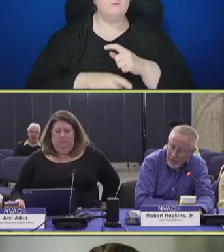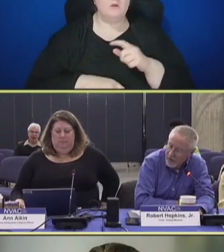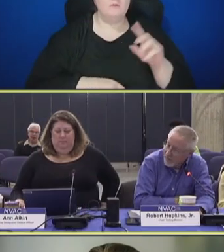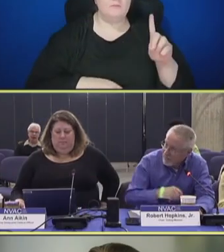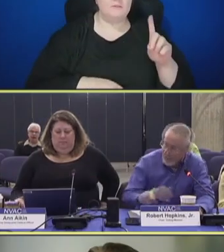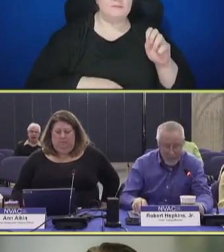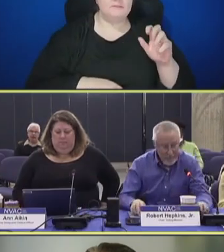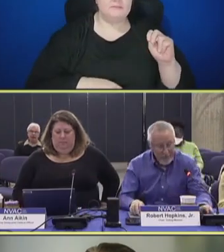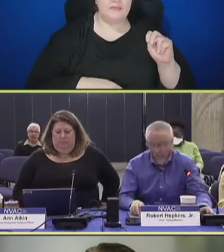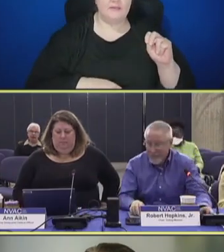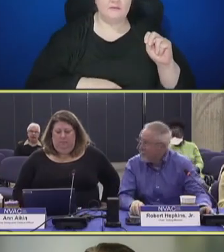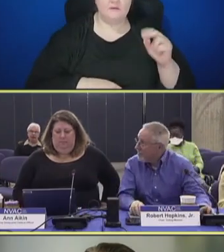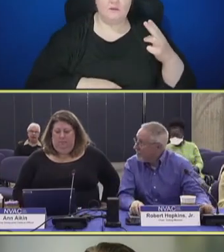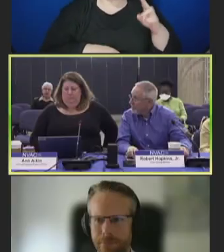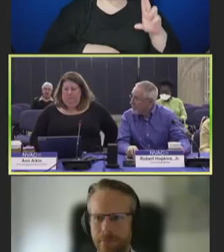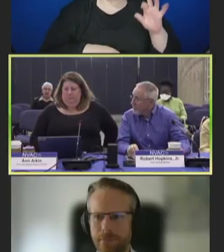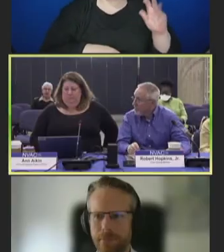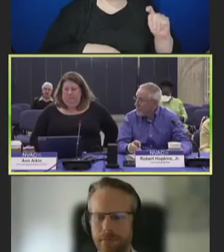Hoft.